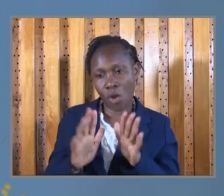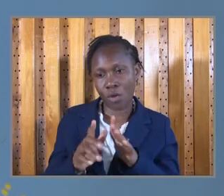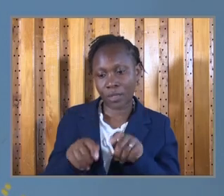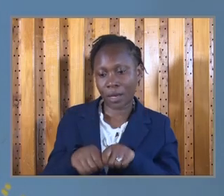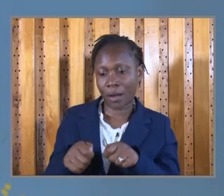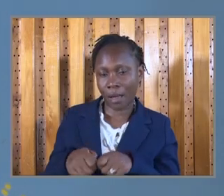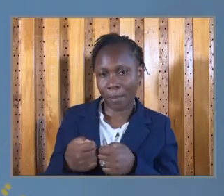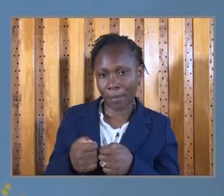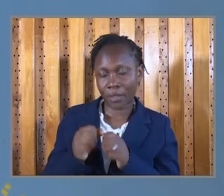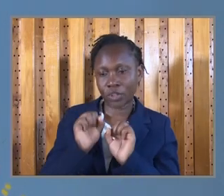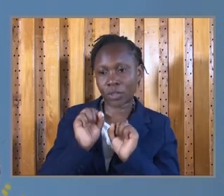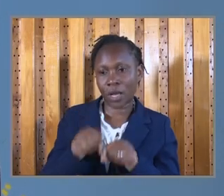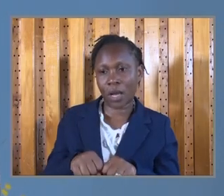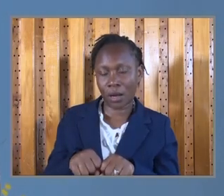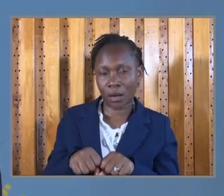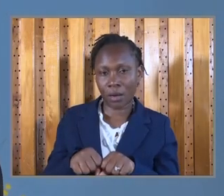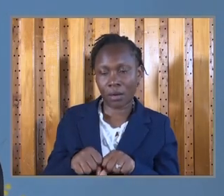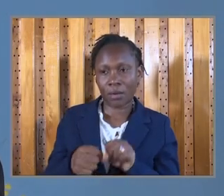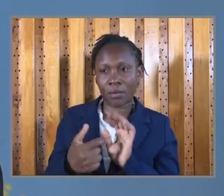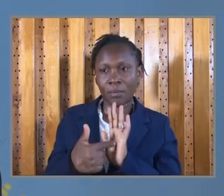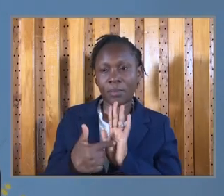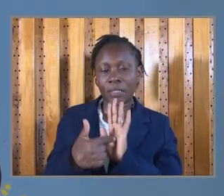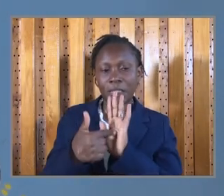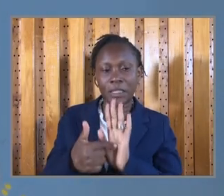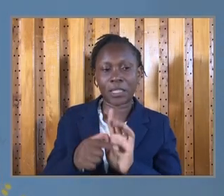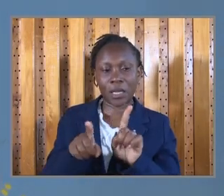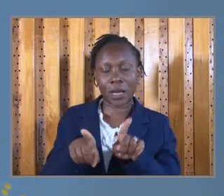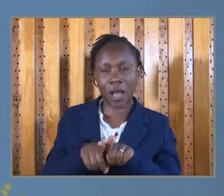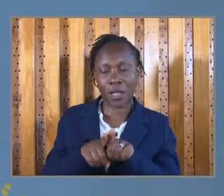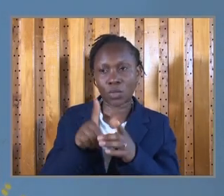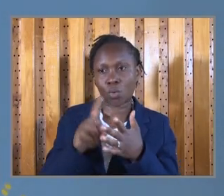be incurred as a result.